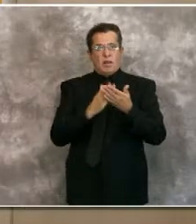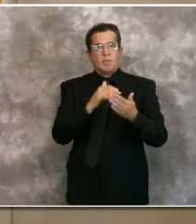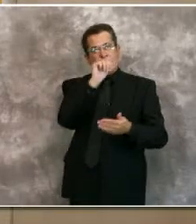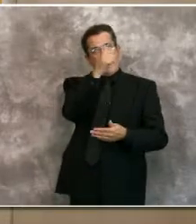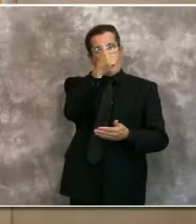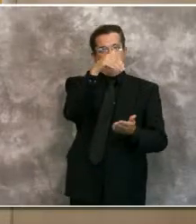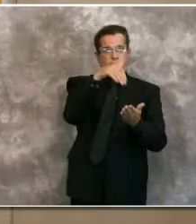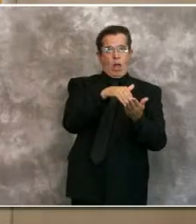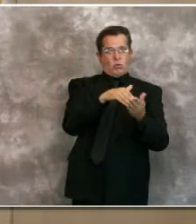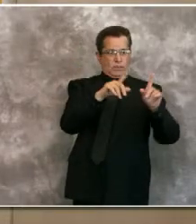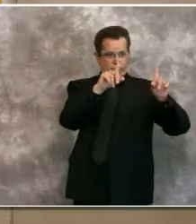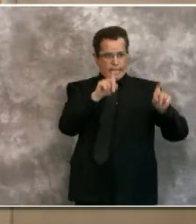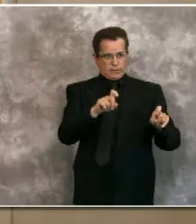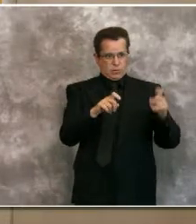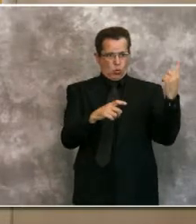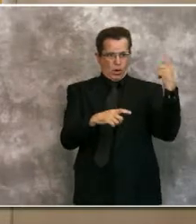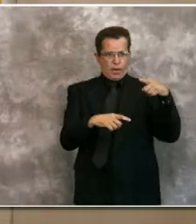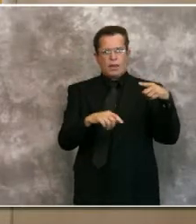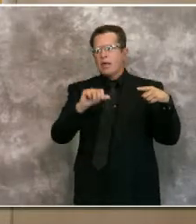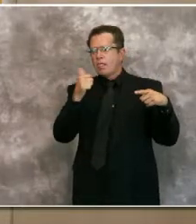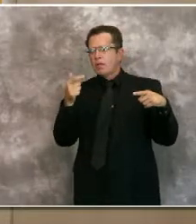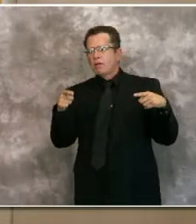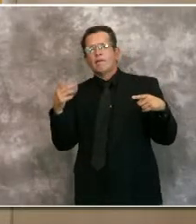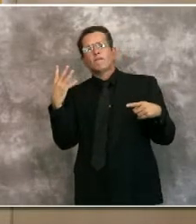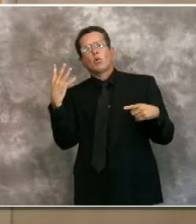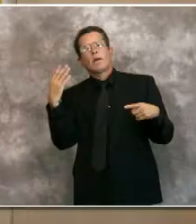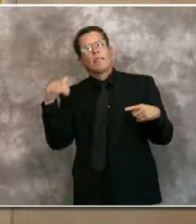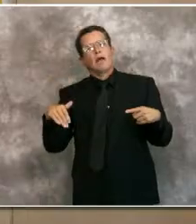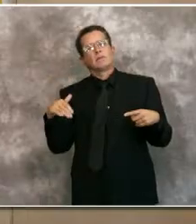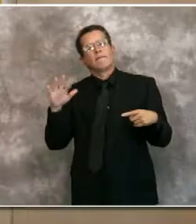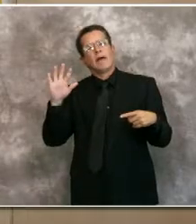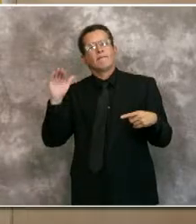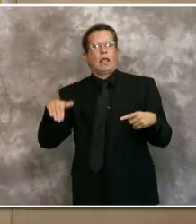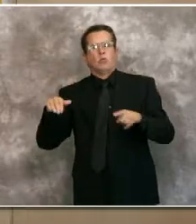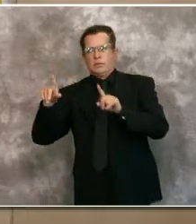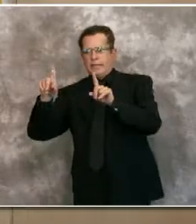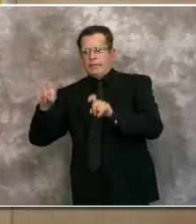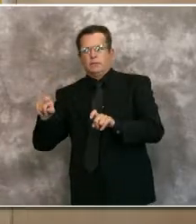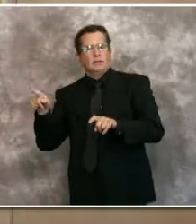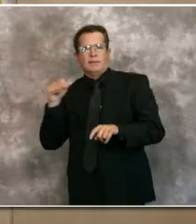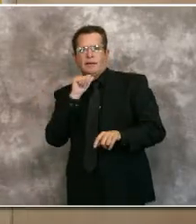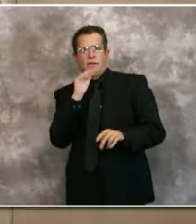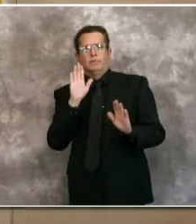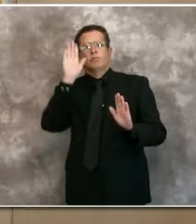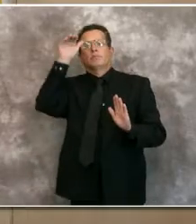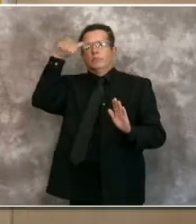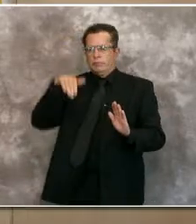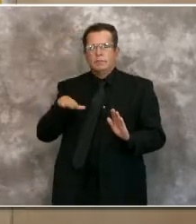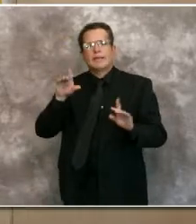tests, and then in other parts of the week we had 4,000 or 5,000 tests. That's not consistent.